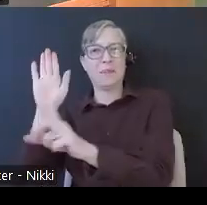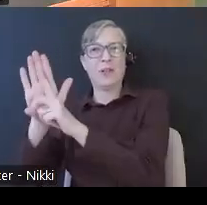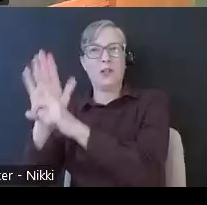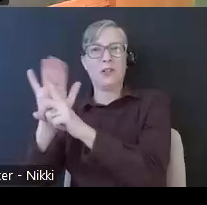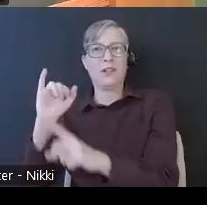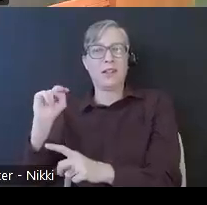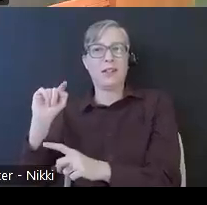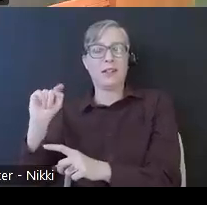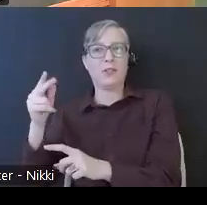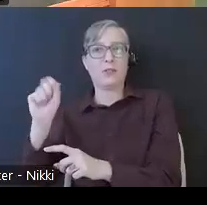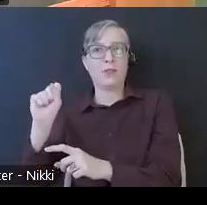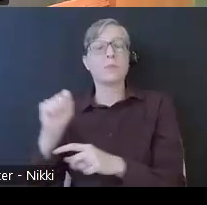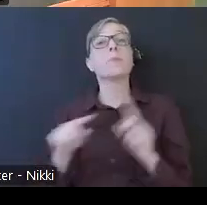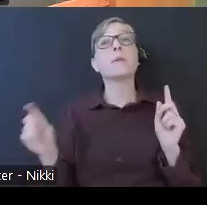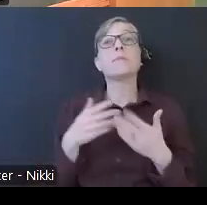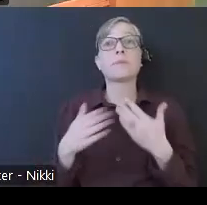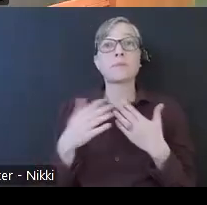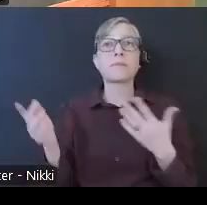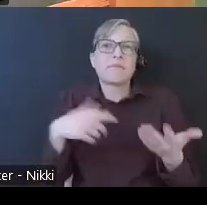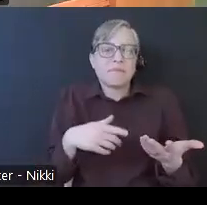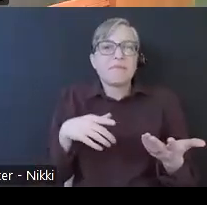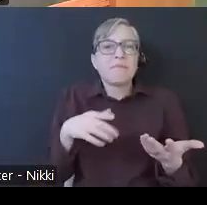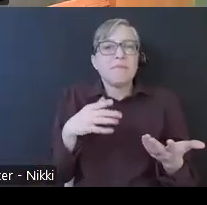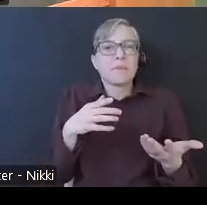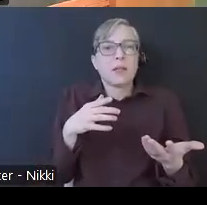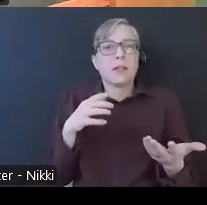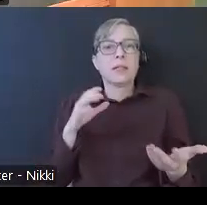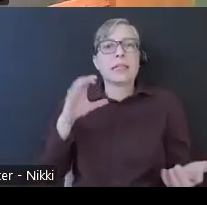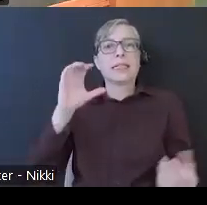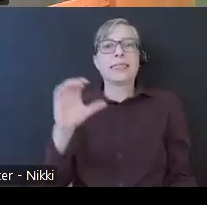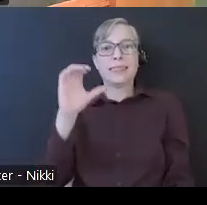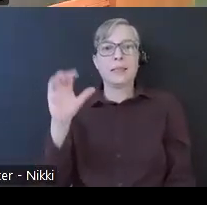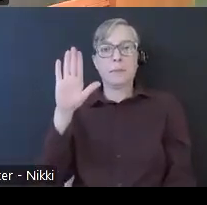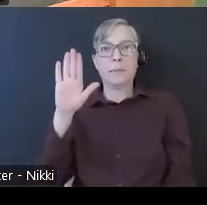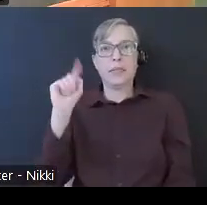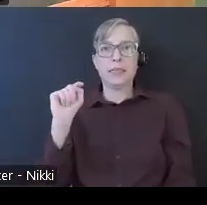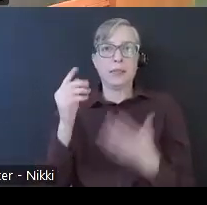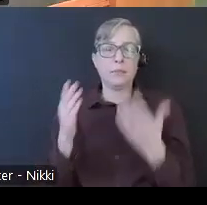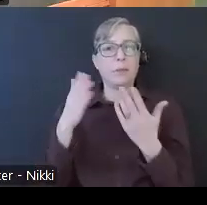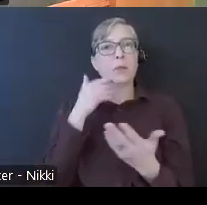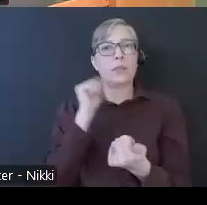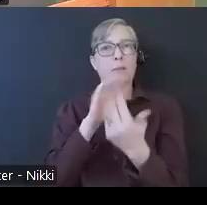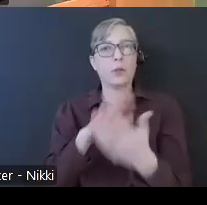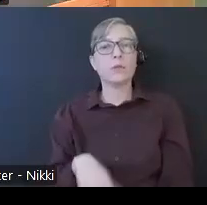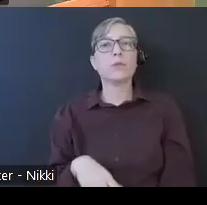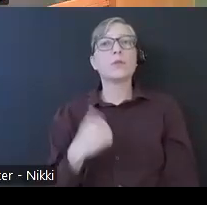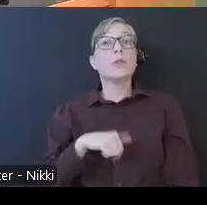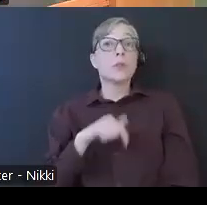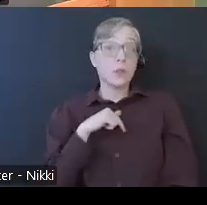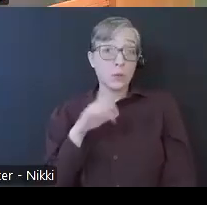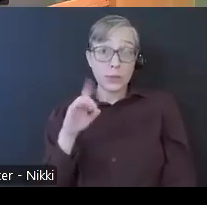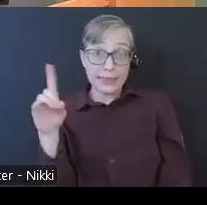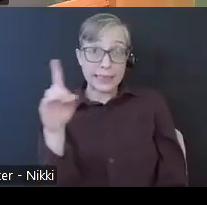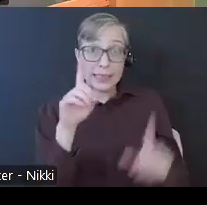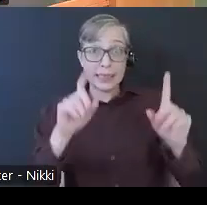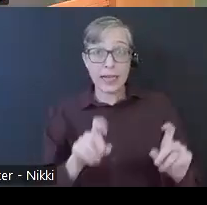ideal method to provide computerized CBT. Couple limitations, we only tested one program, which is no longer available. We didn't look at